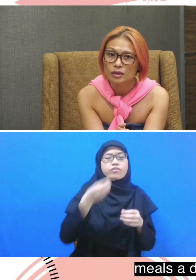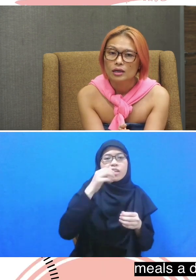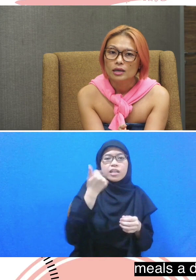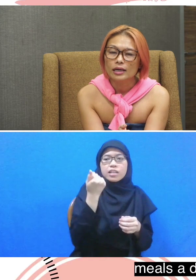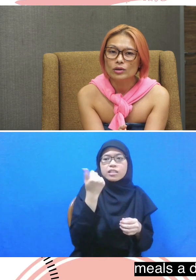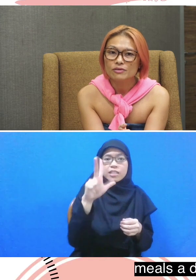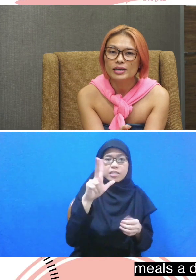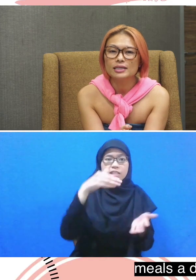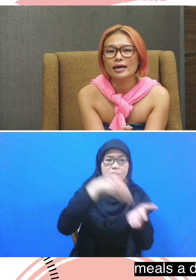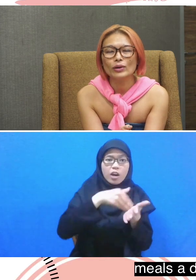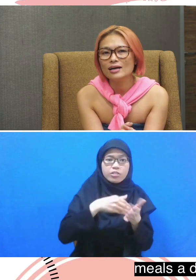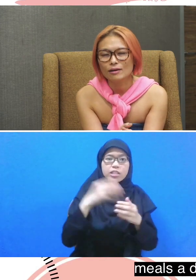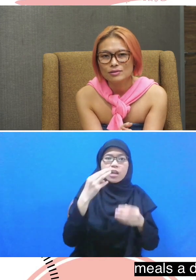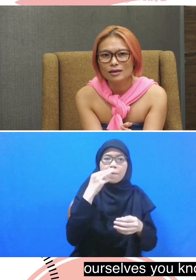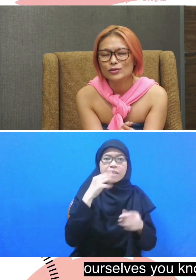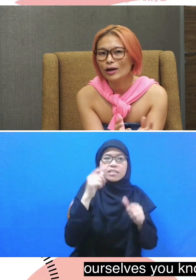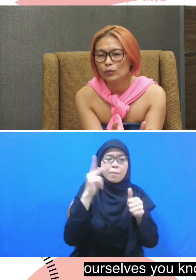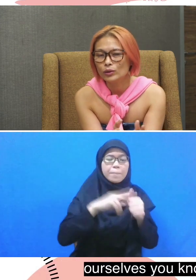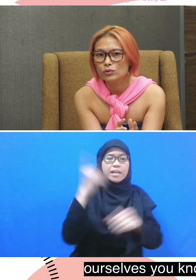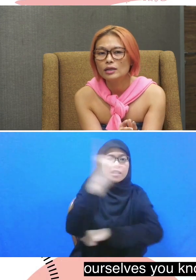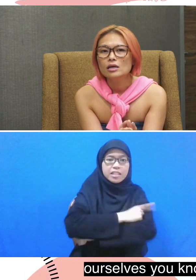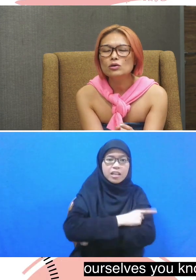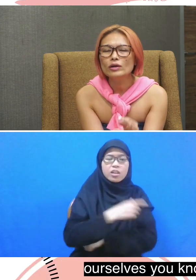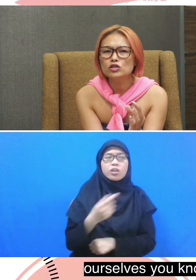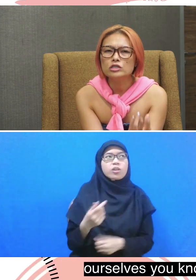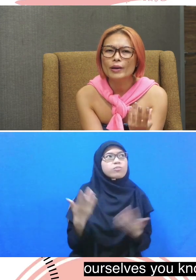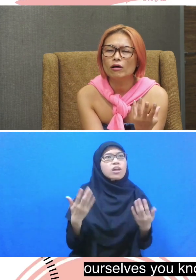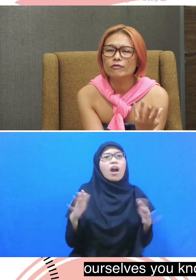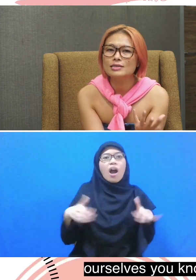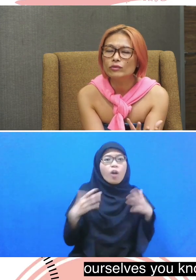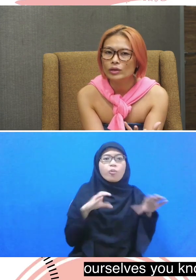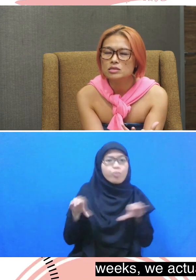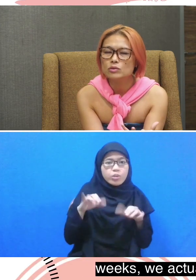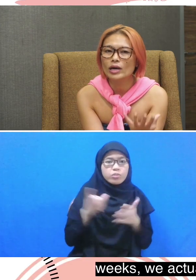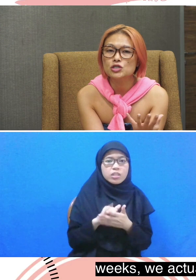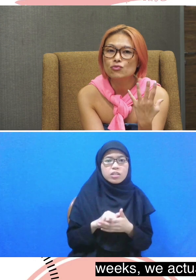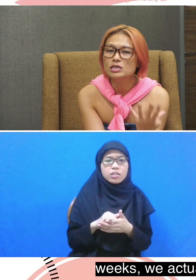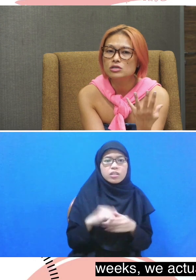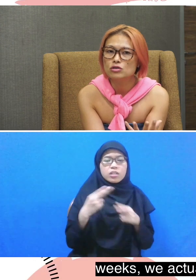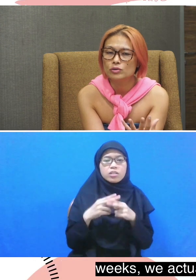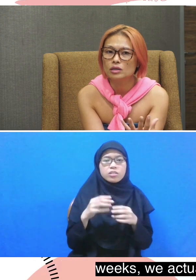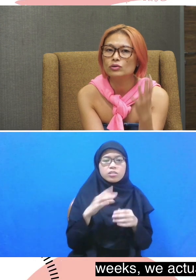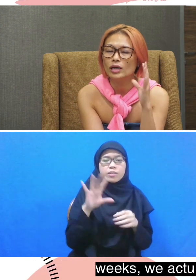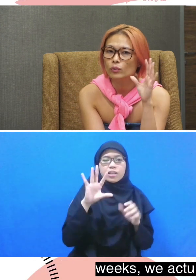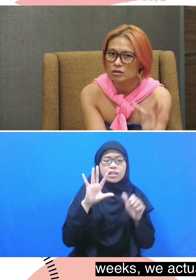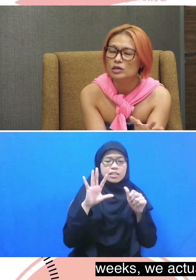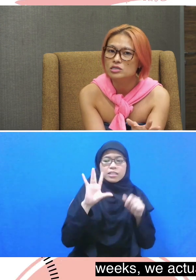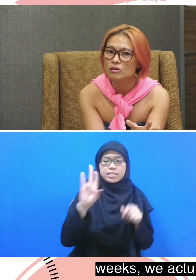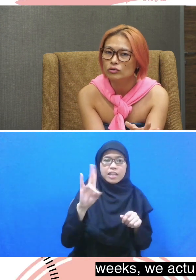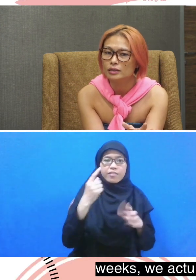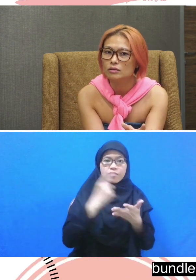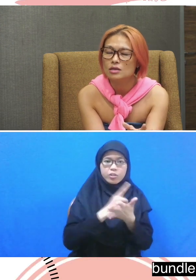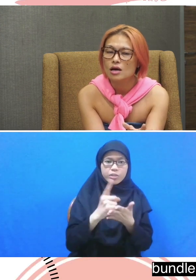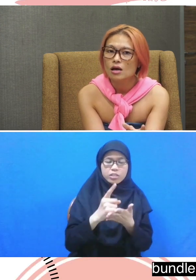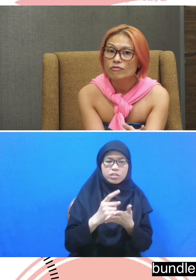door. It was a feat that we asked ourselves, you know, how did we do it? So in a short span of 7 weeks, we actually redistributed, together with emergency